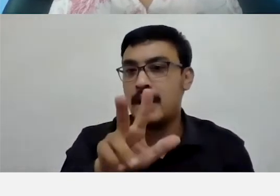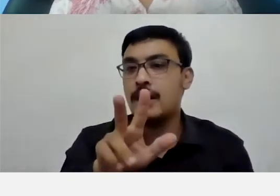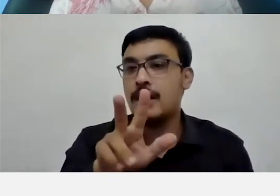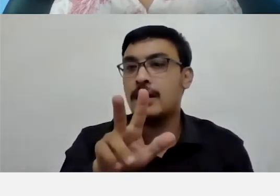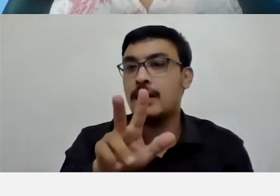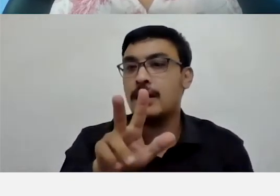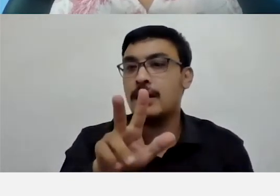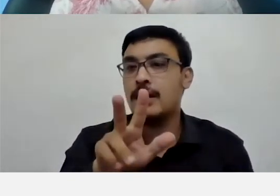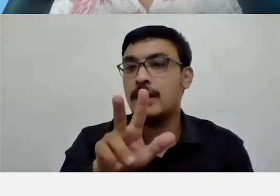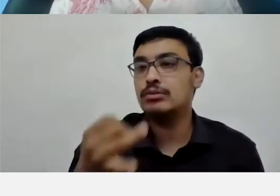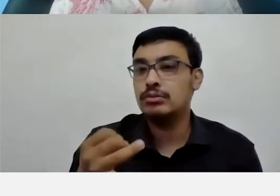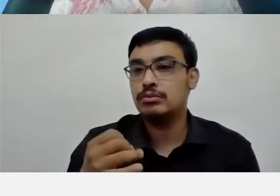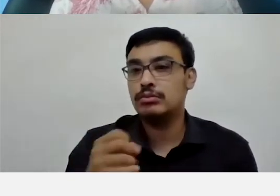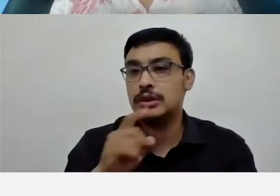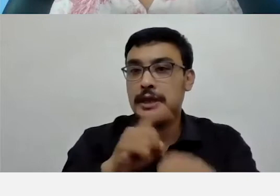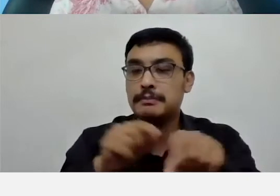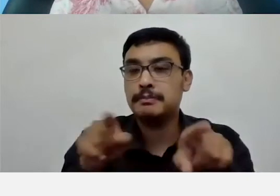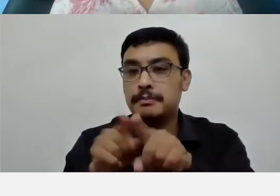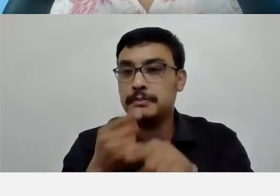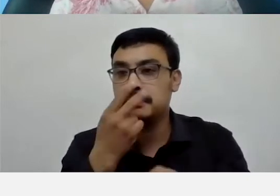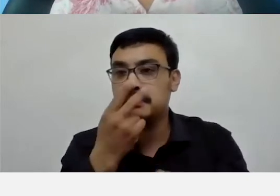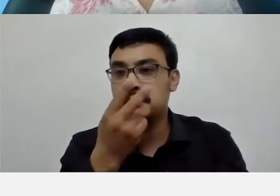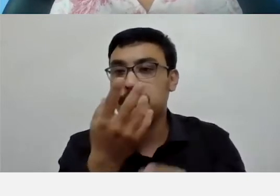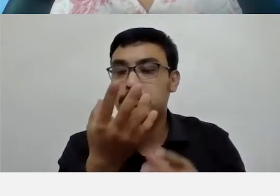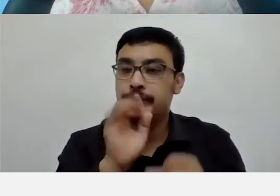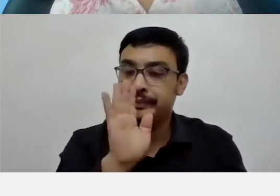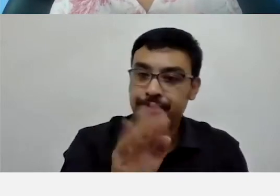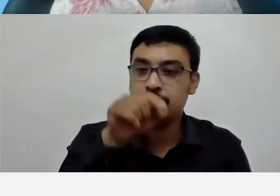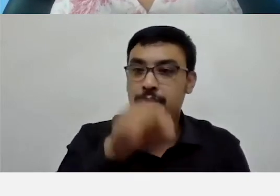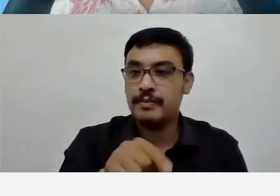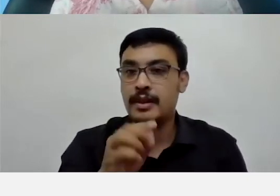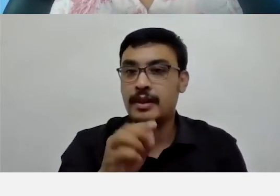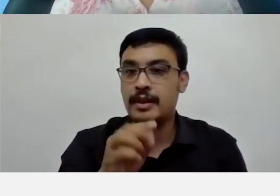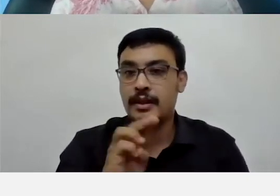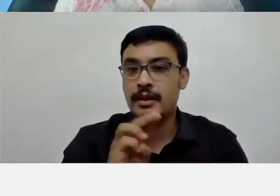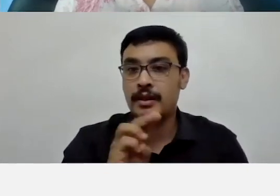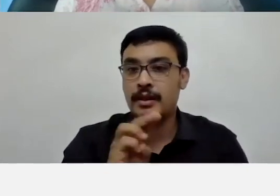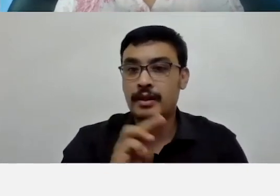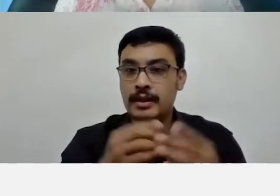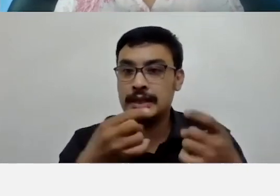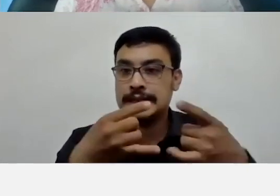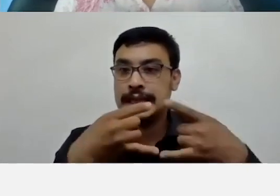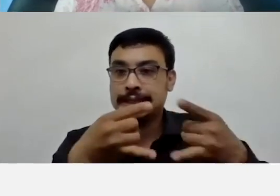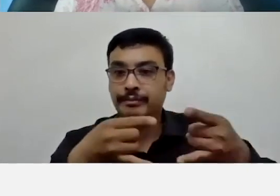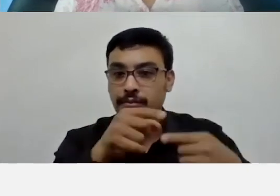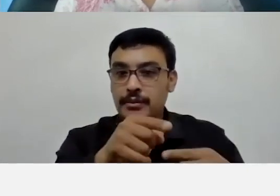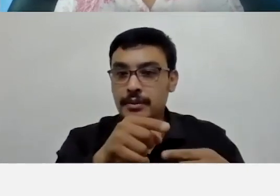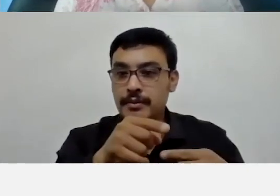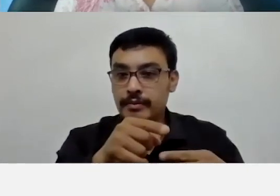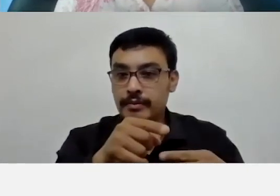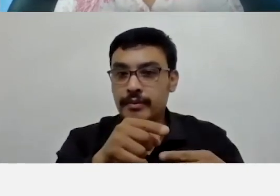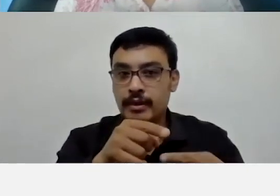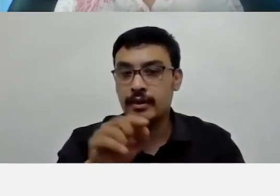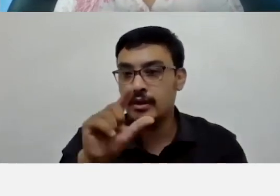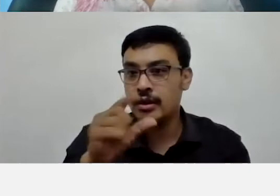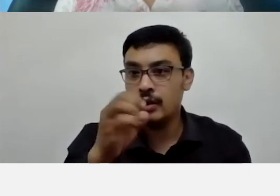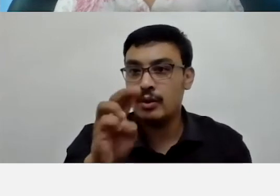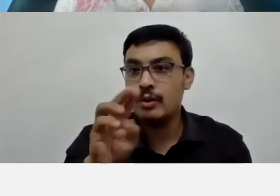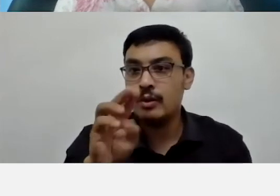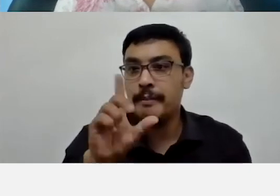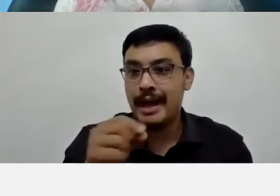now we are here in the Khoma gate. So here are some of the picture of